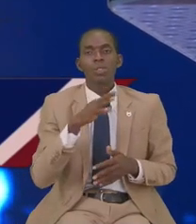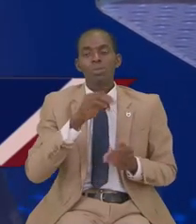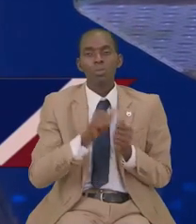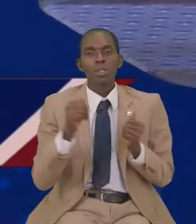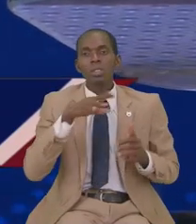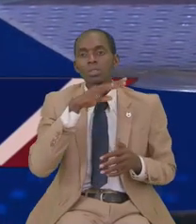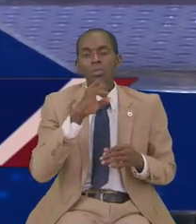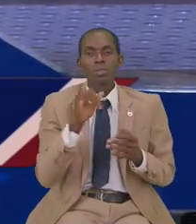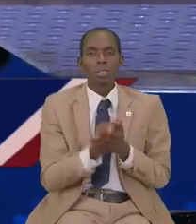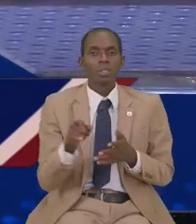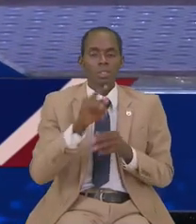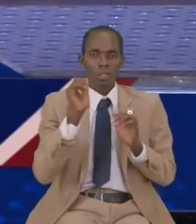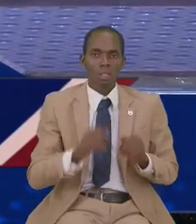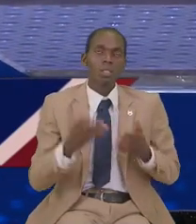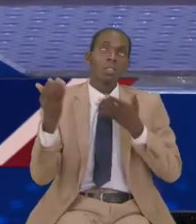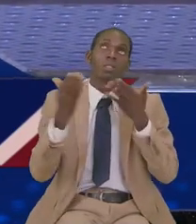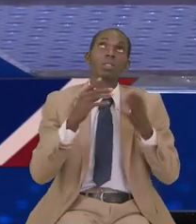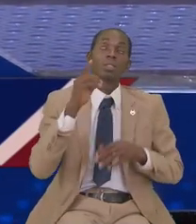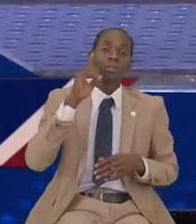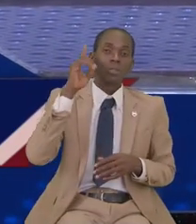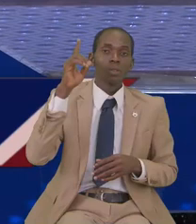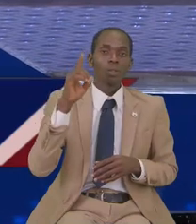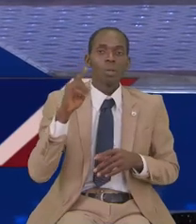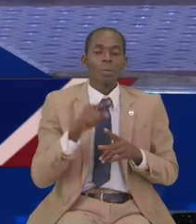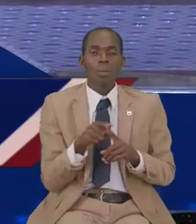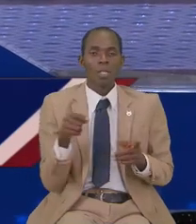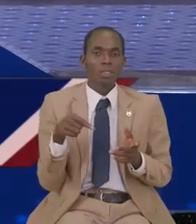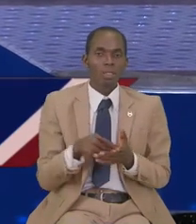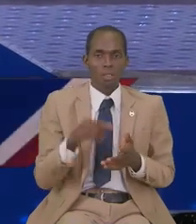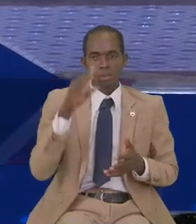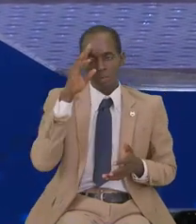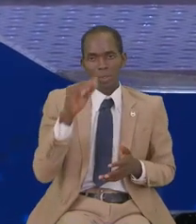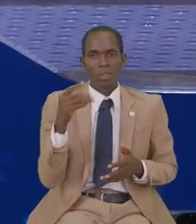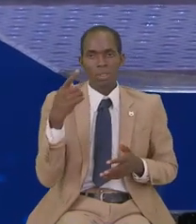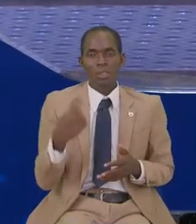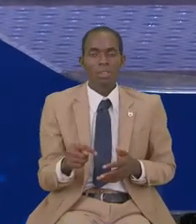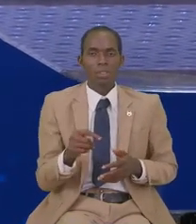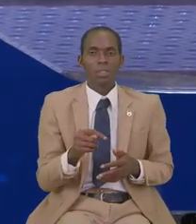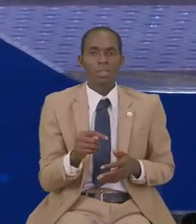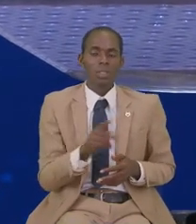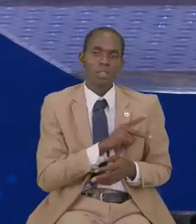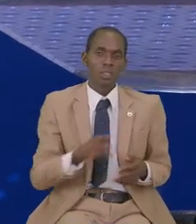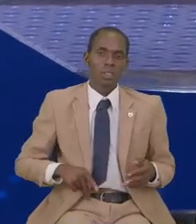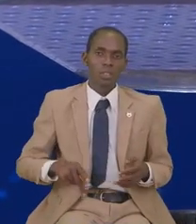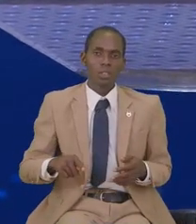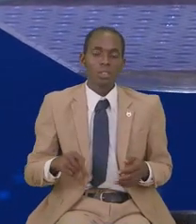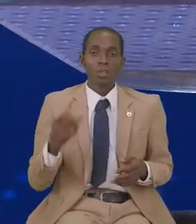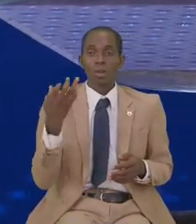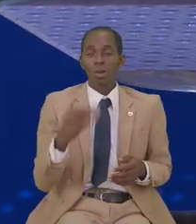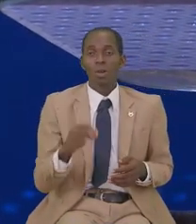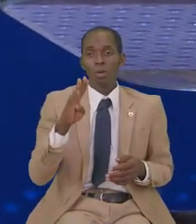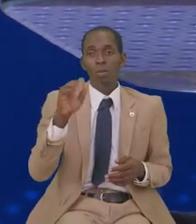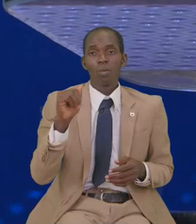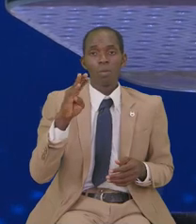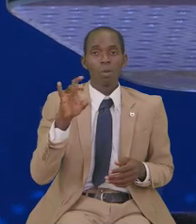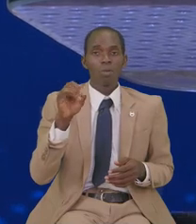can serve him. But this man, the chief, the king of Babylon, Nebuchadnezzar,